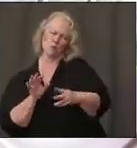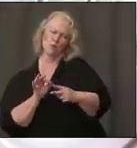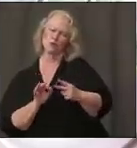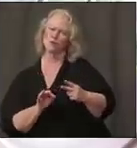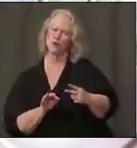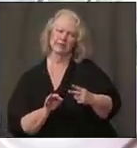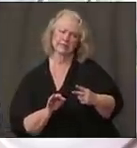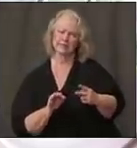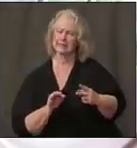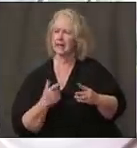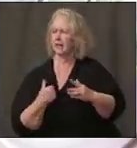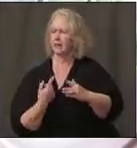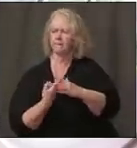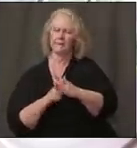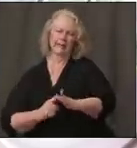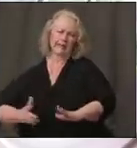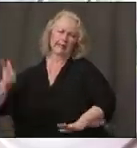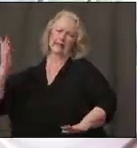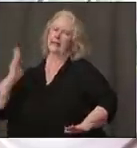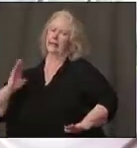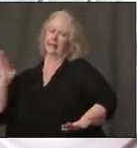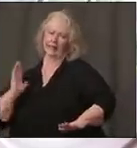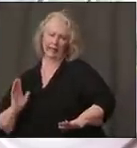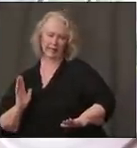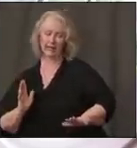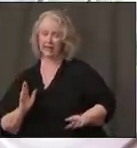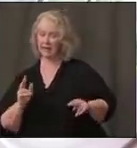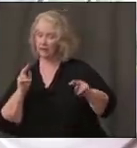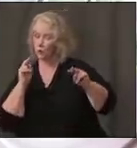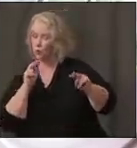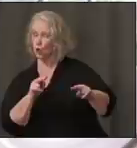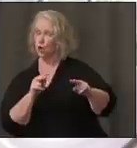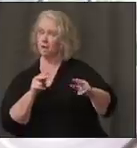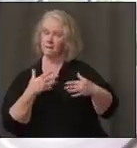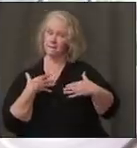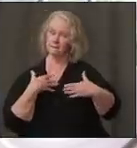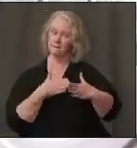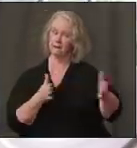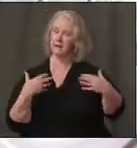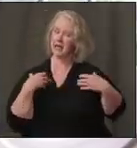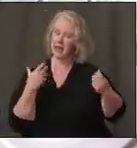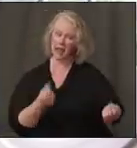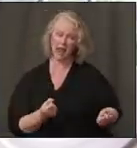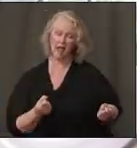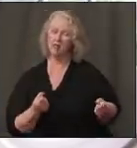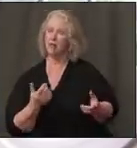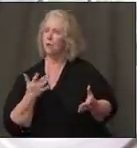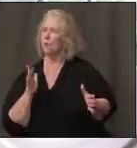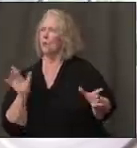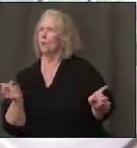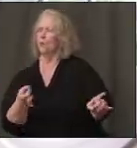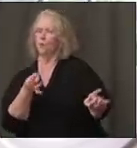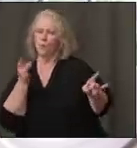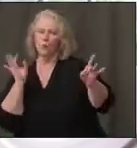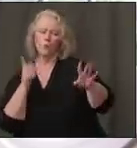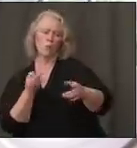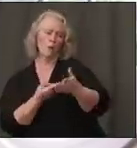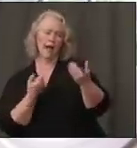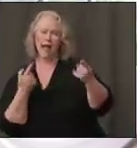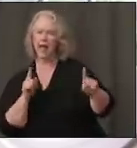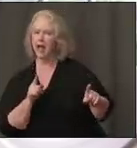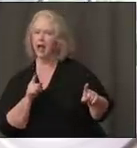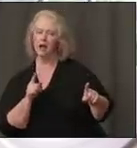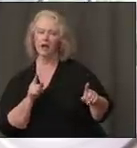at the outset of this, because if you look at this just from a purely public health standpoint, you think about all the public health impacts of the mitigation,